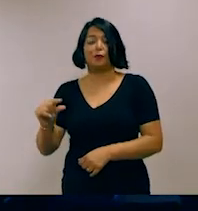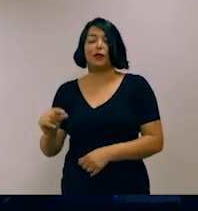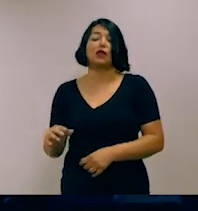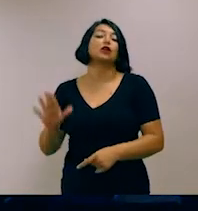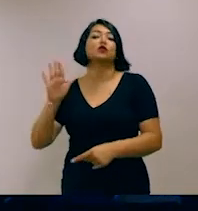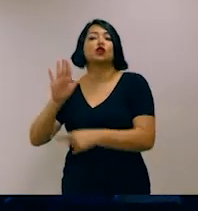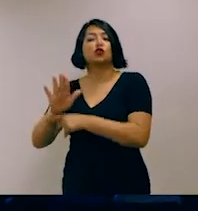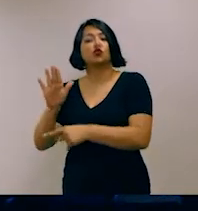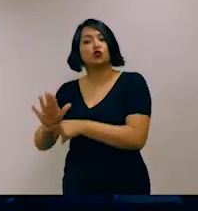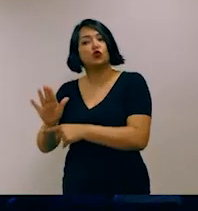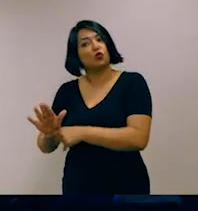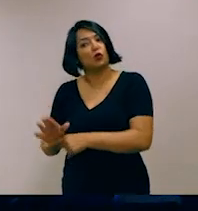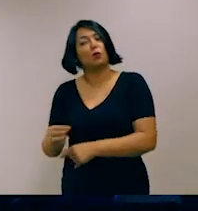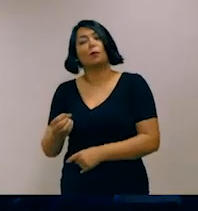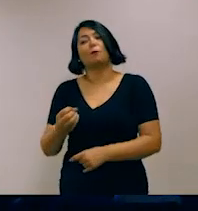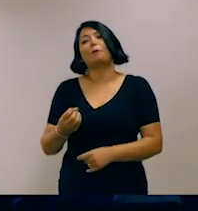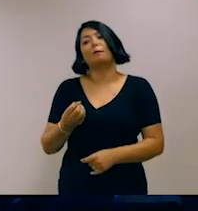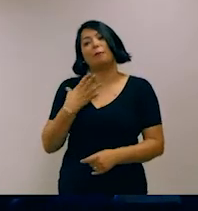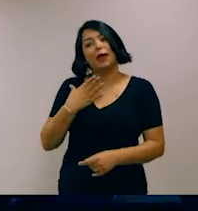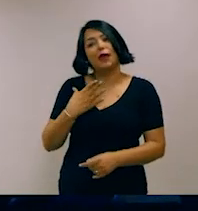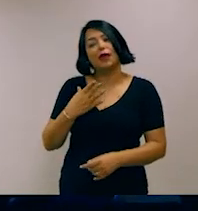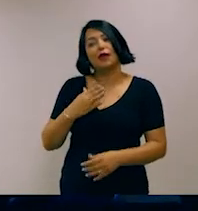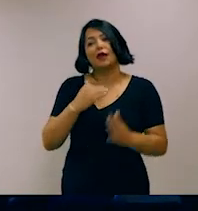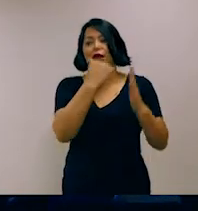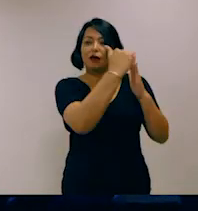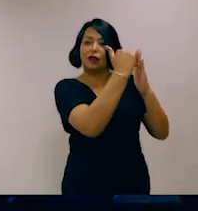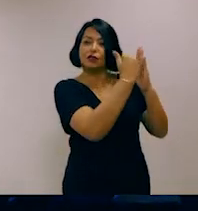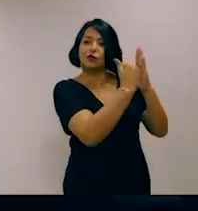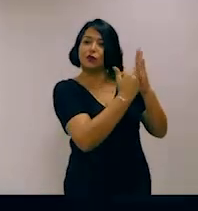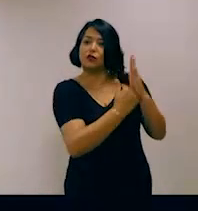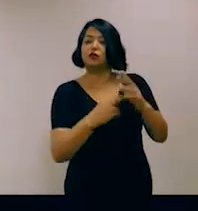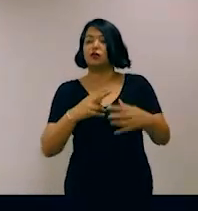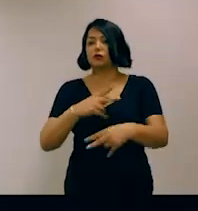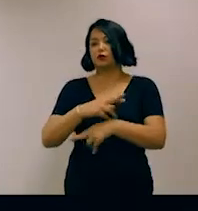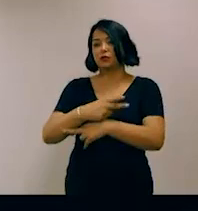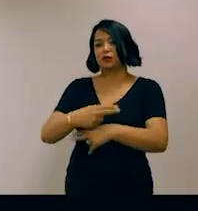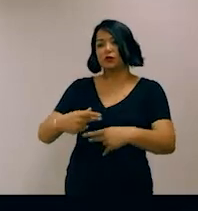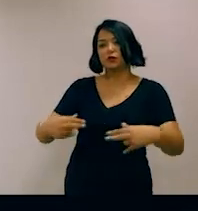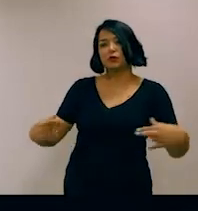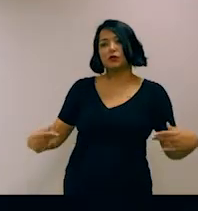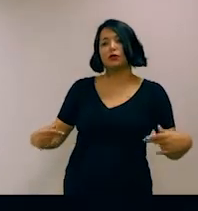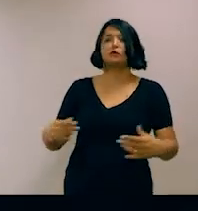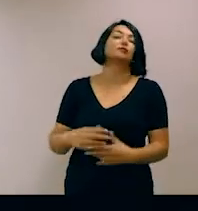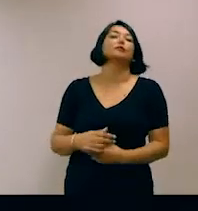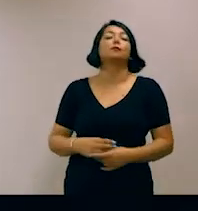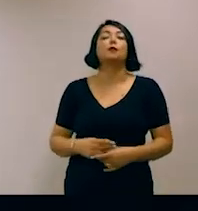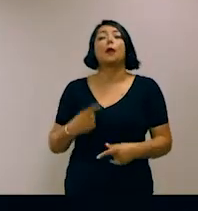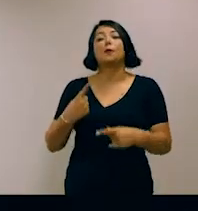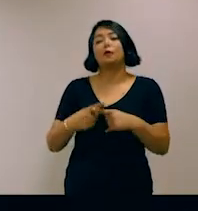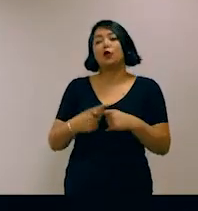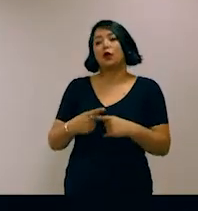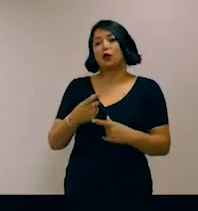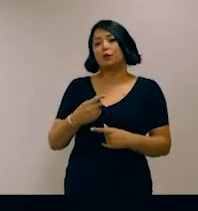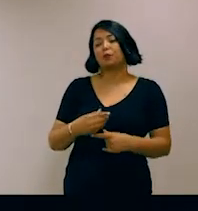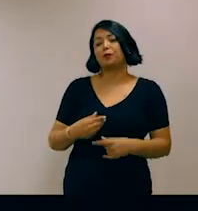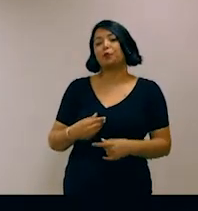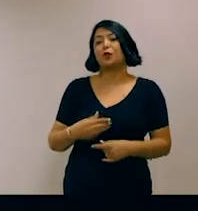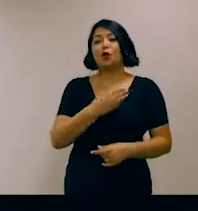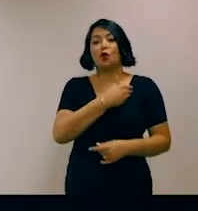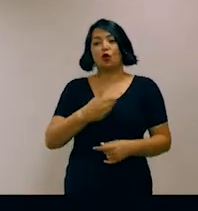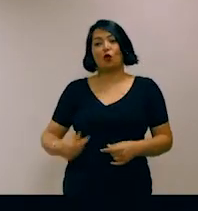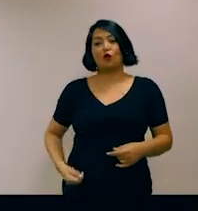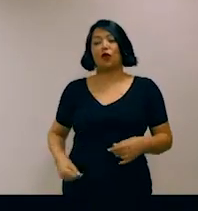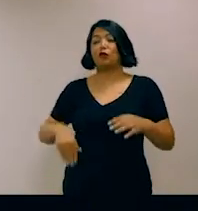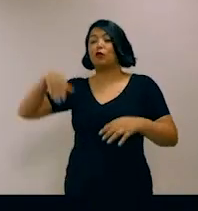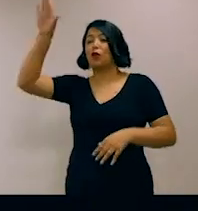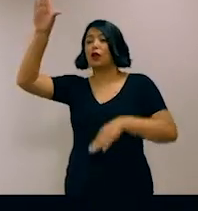specific problem, to identify products, it worked out really well. And it's logical. So the agency, when they're going to